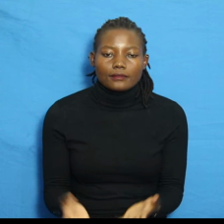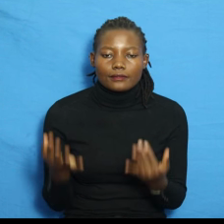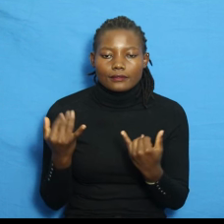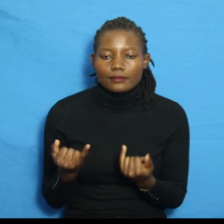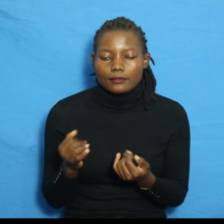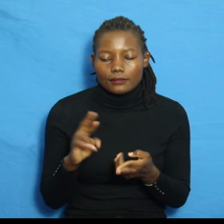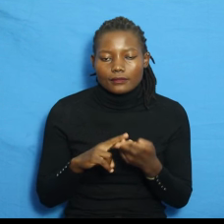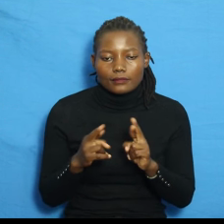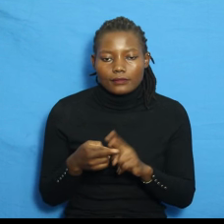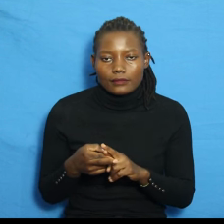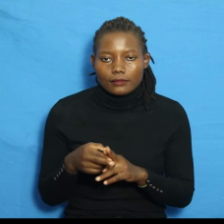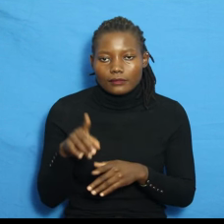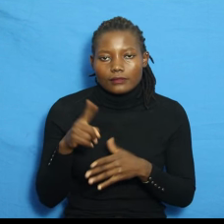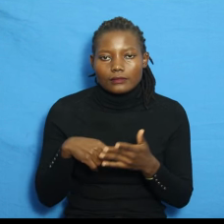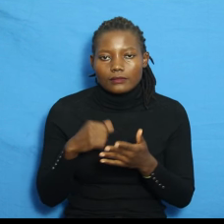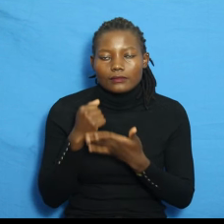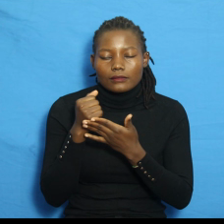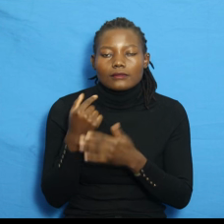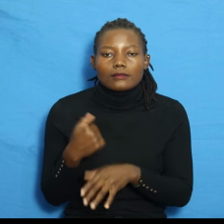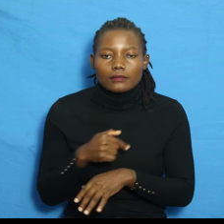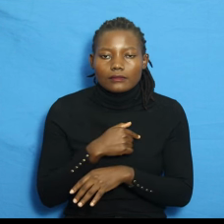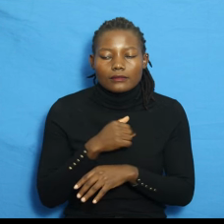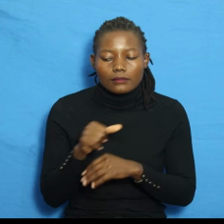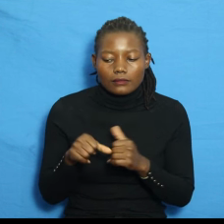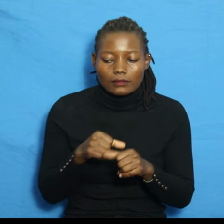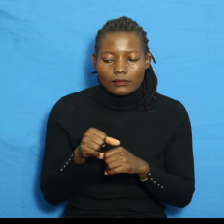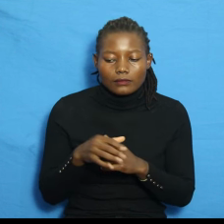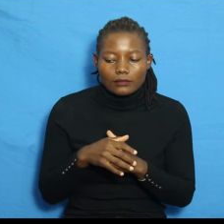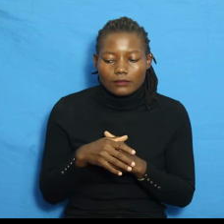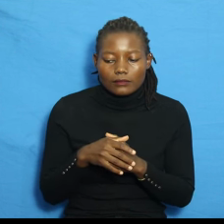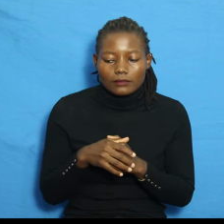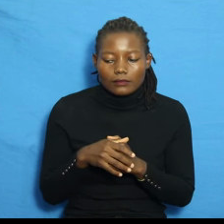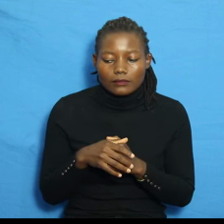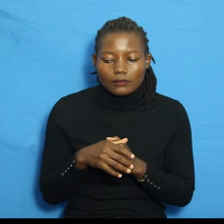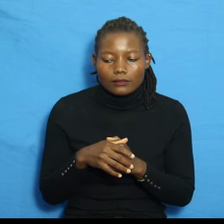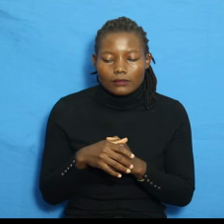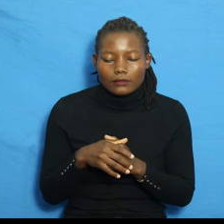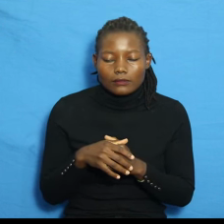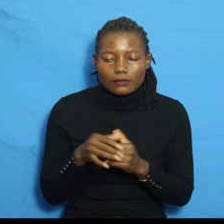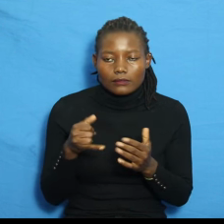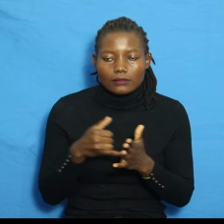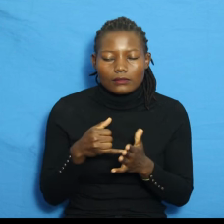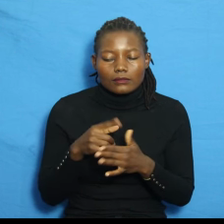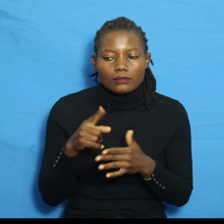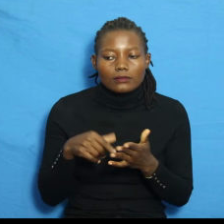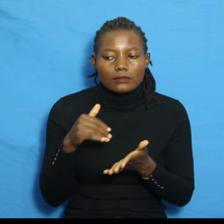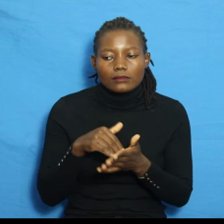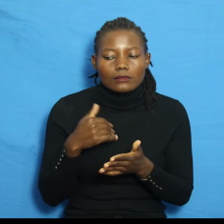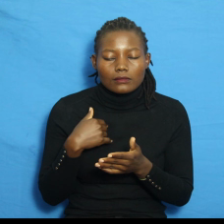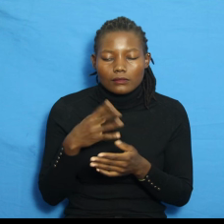Now, the relationship of the length of the liver arms is what really helps us in terms of this leverage.